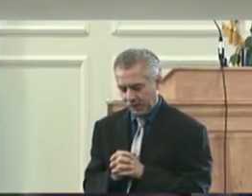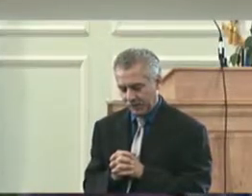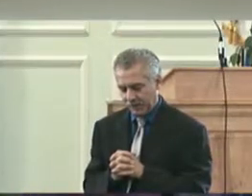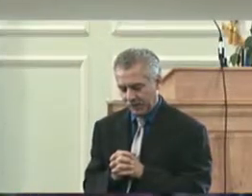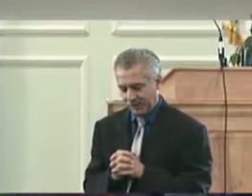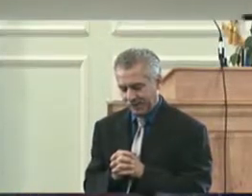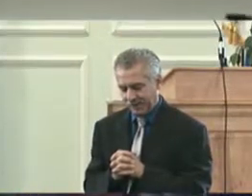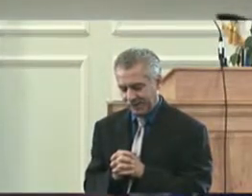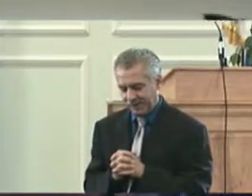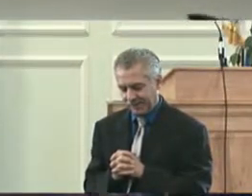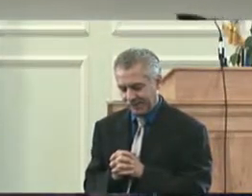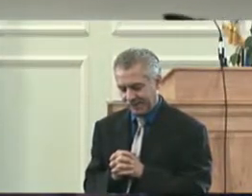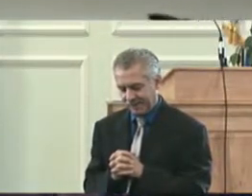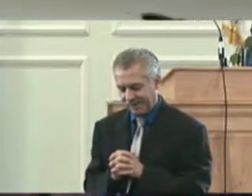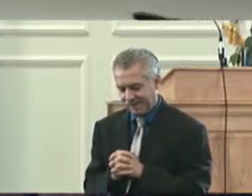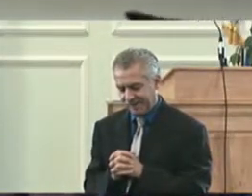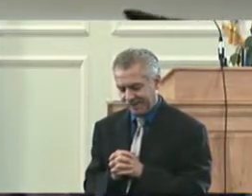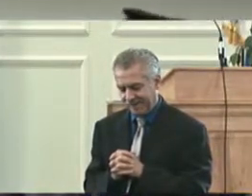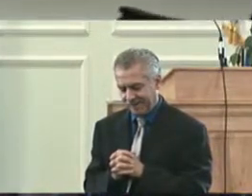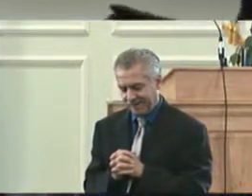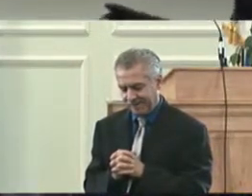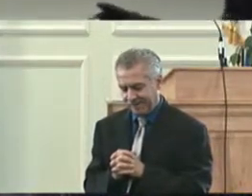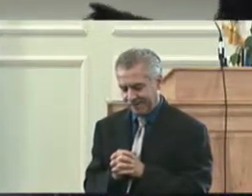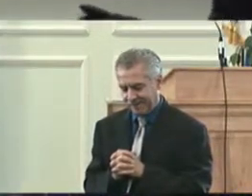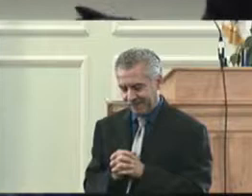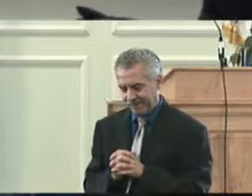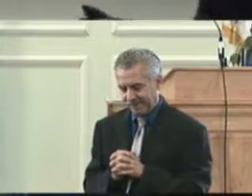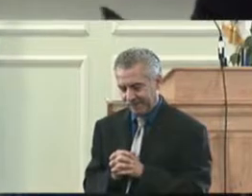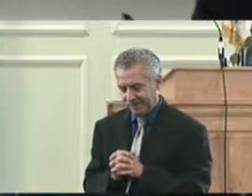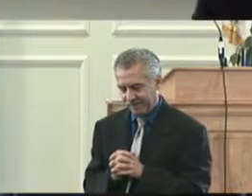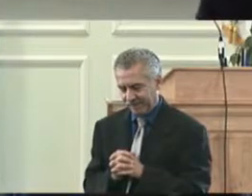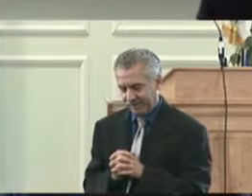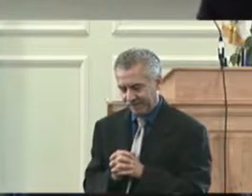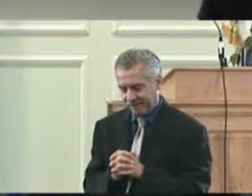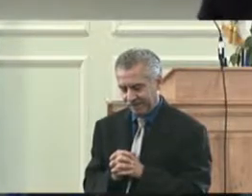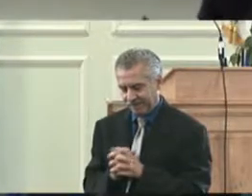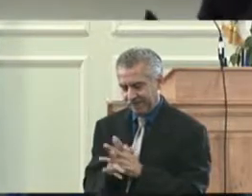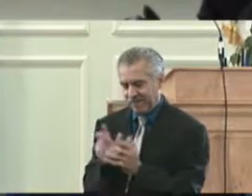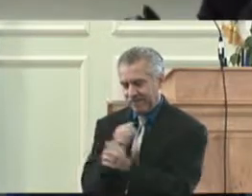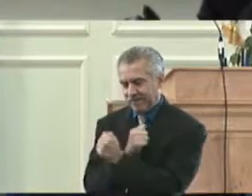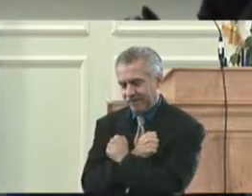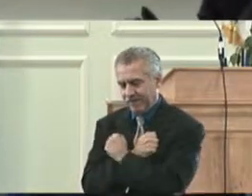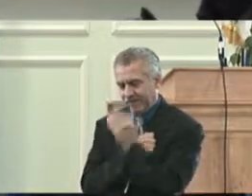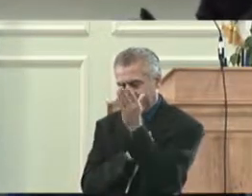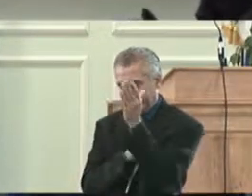Ouch. Are you okay? Yes. Okay. Let's pray. Dear God.